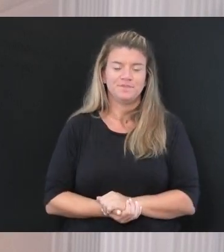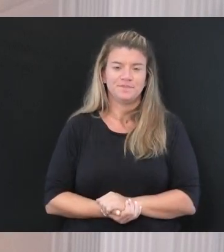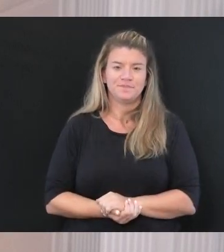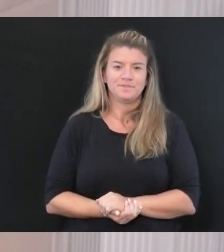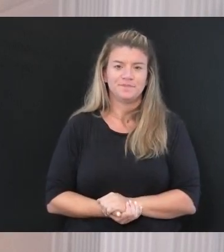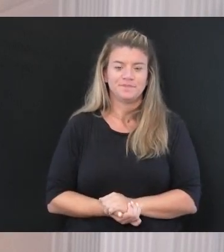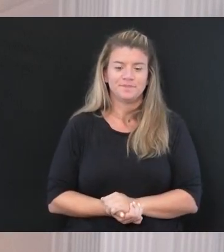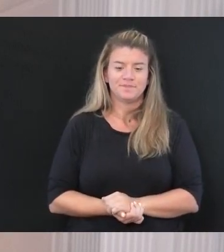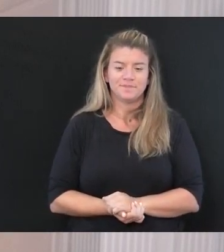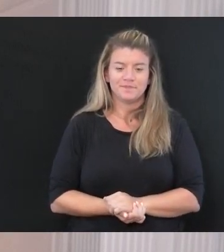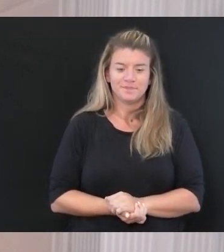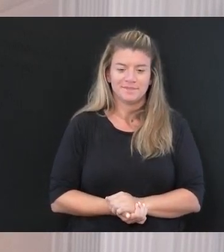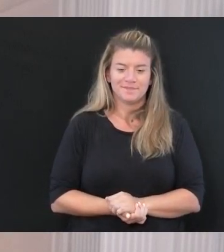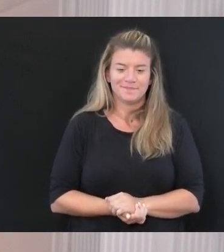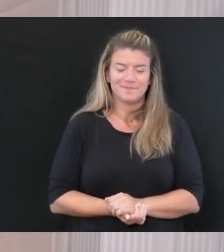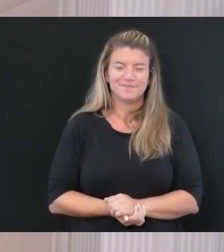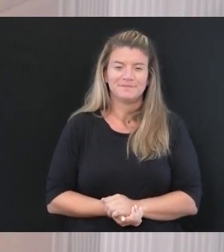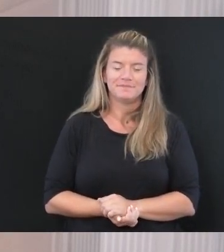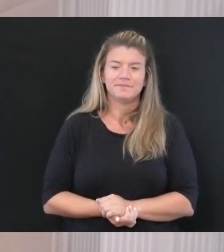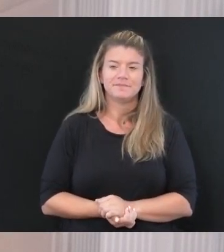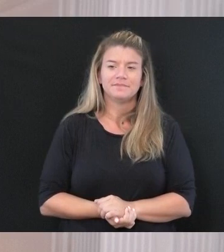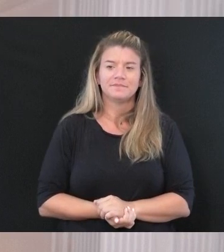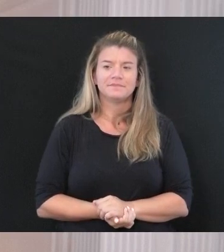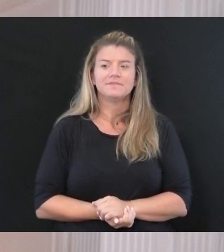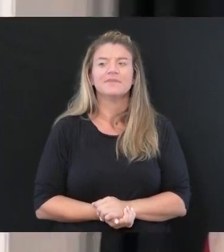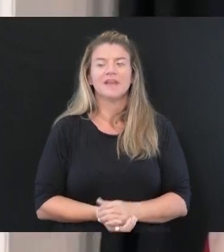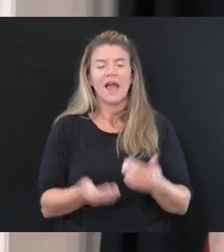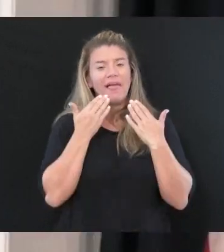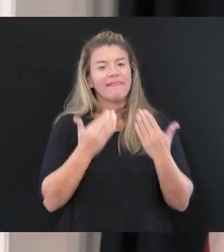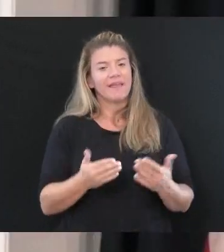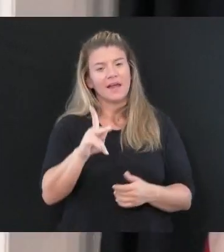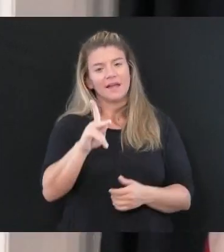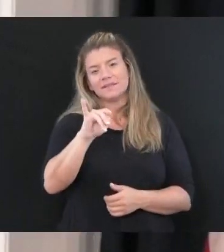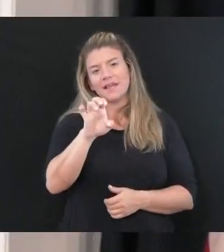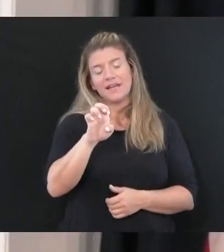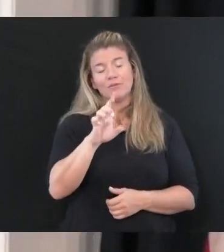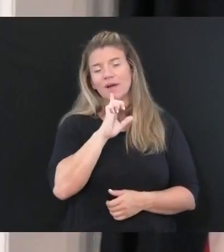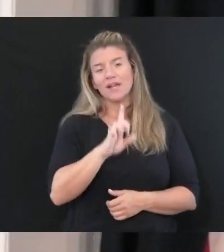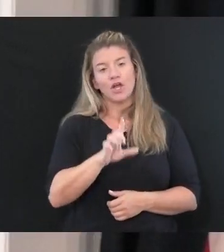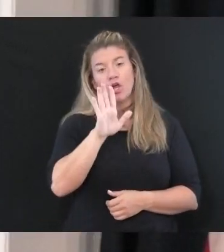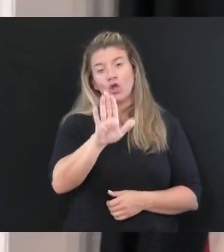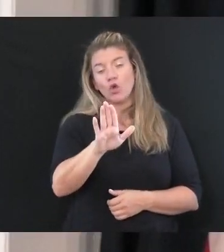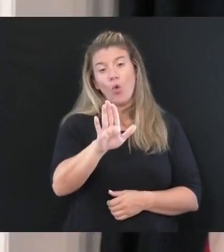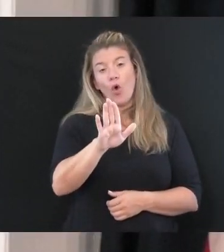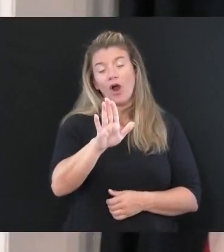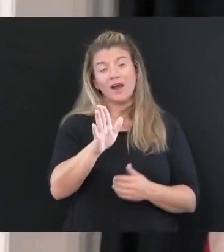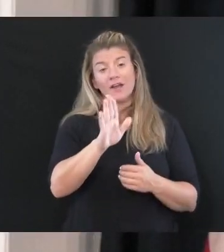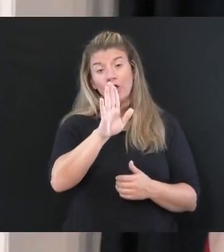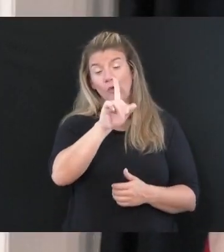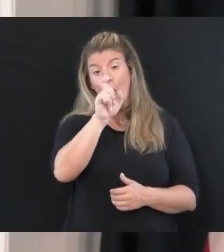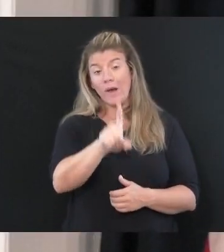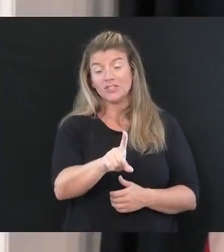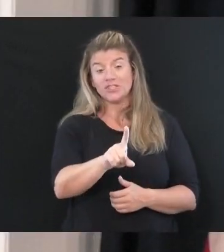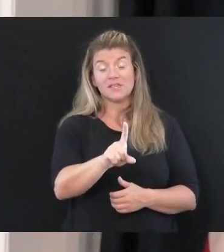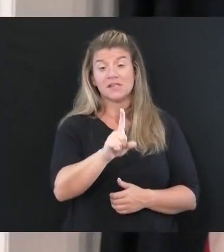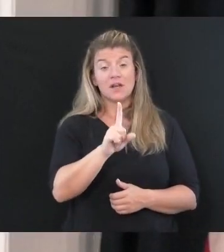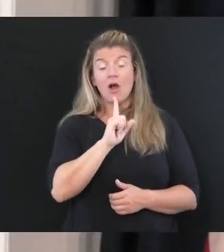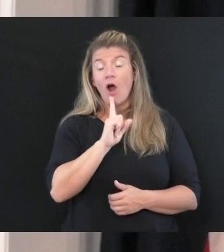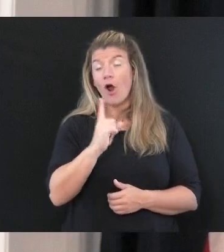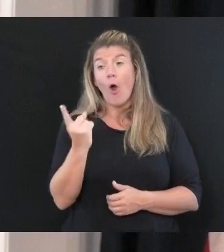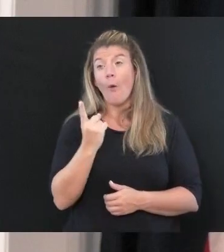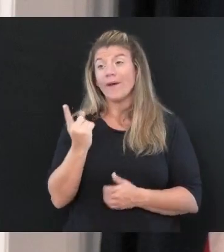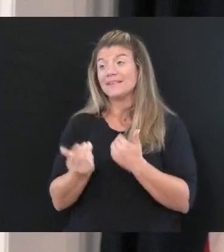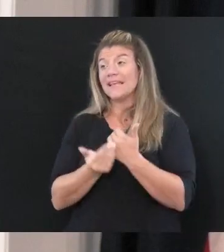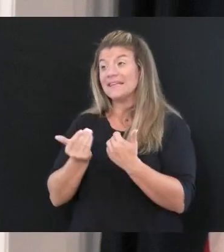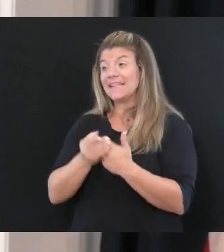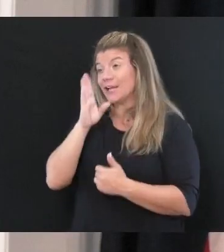You go, Governor? Sure. Okay. Well, thanks, Kenny. You always ask really straightforward, easy questions. I'm kidding. But it's a